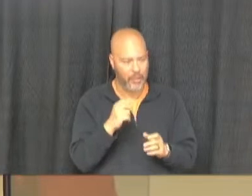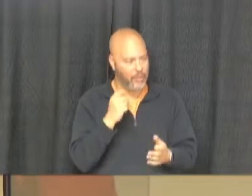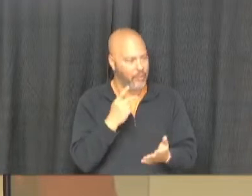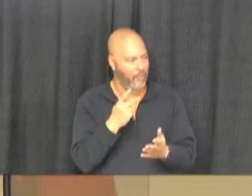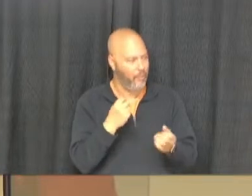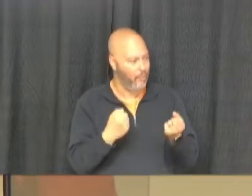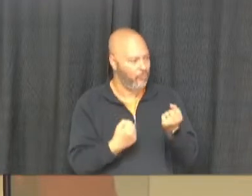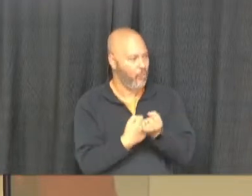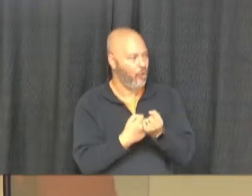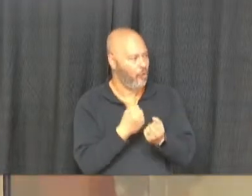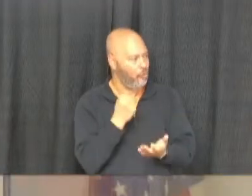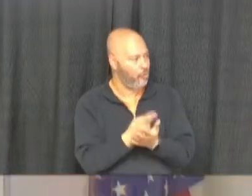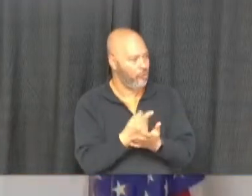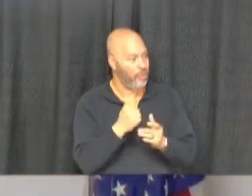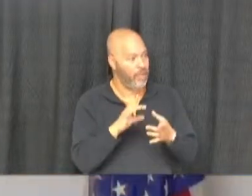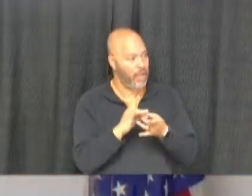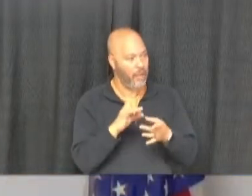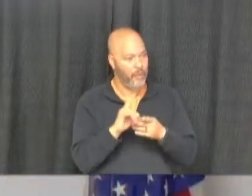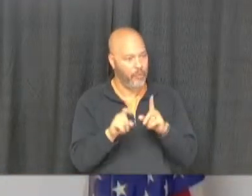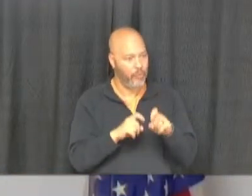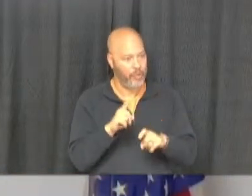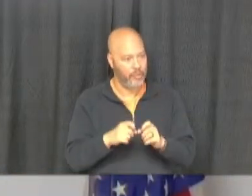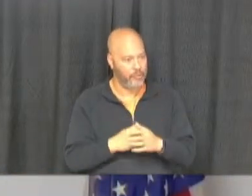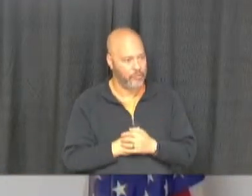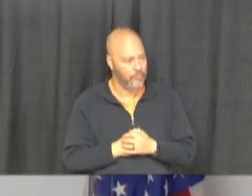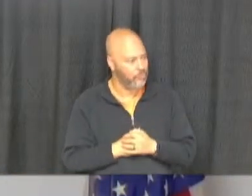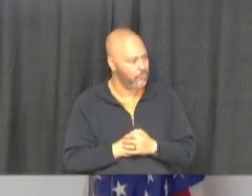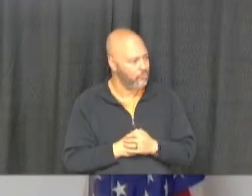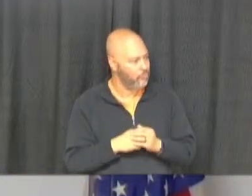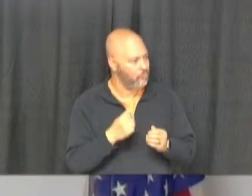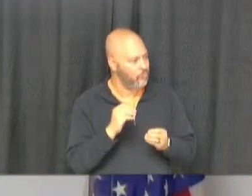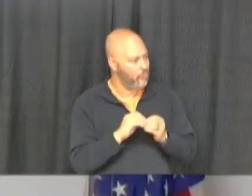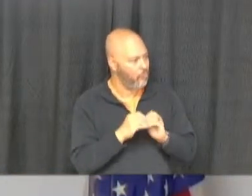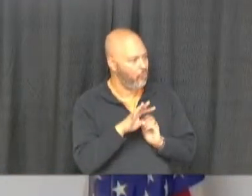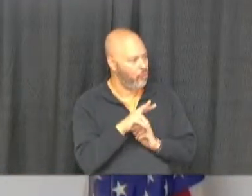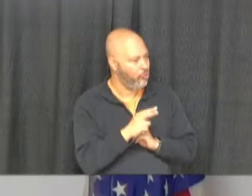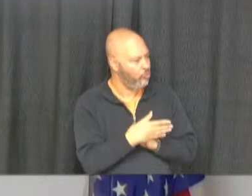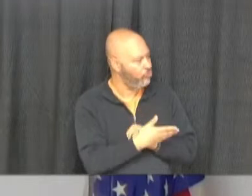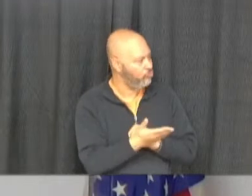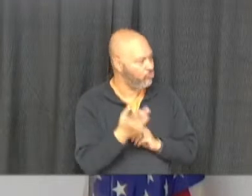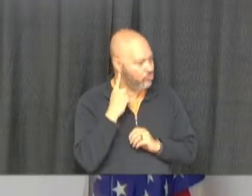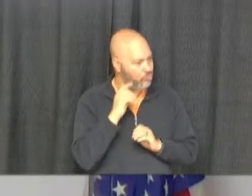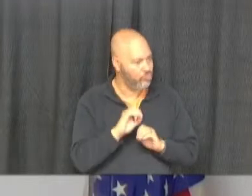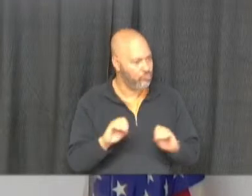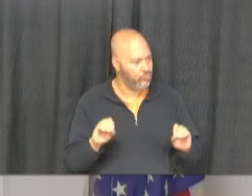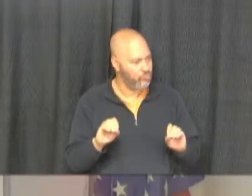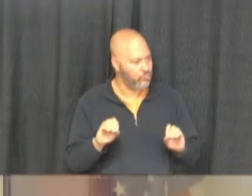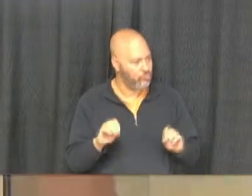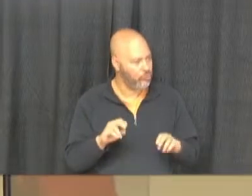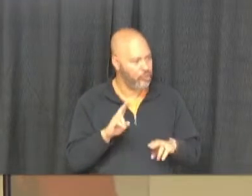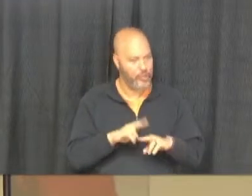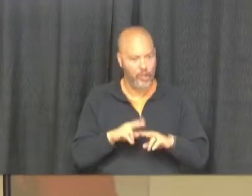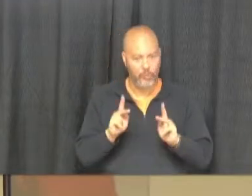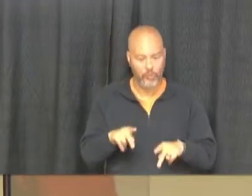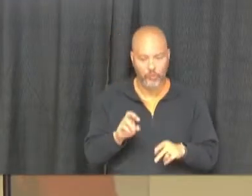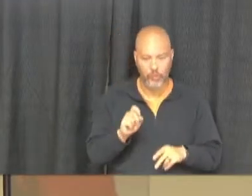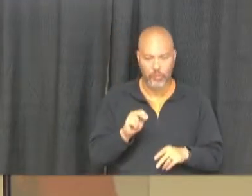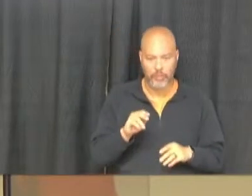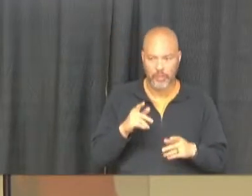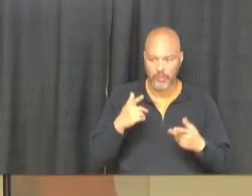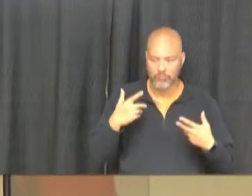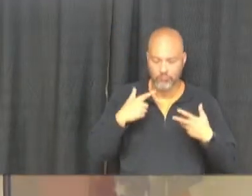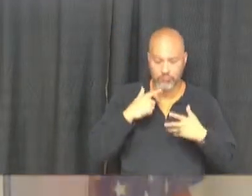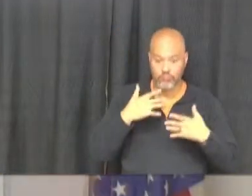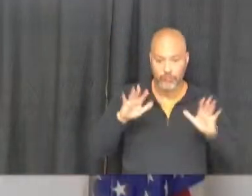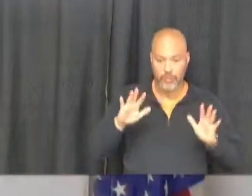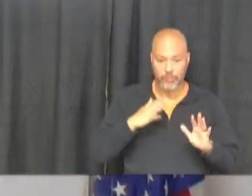favor of approval. Any comment or question regarding Resolution 42? Seeing none, Chairperson Streetman. That's all, Mayor.